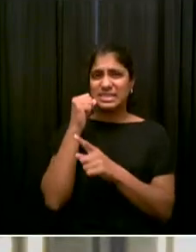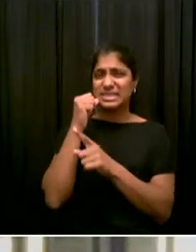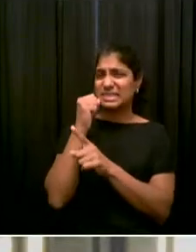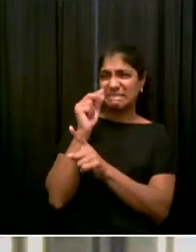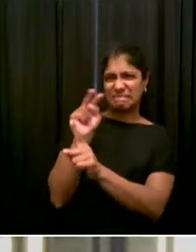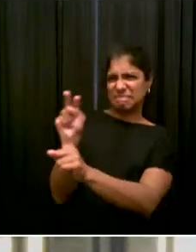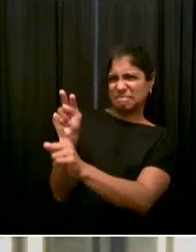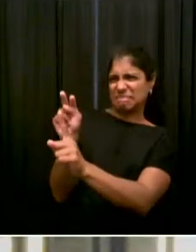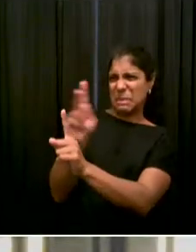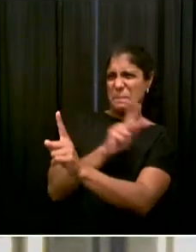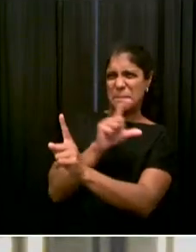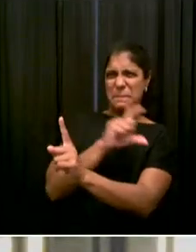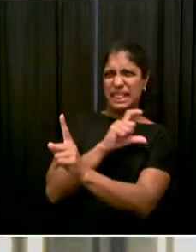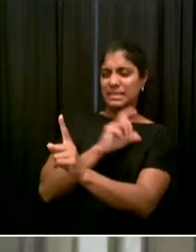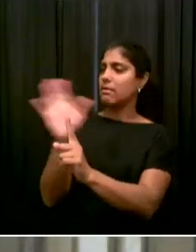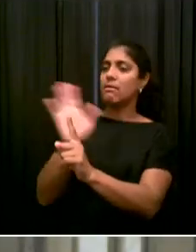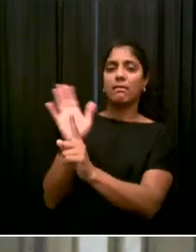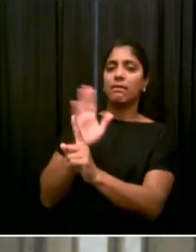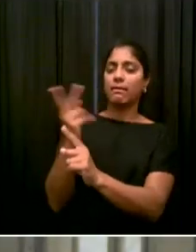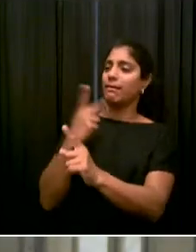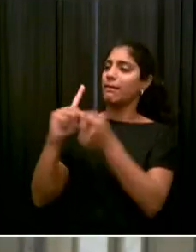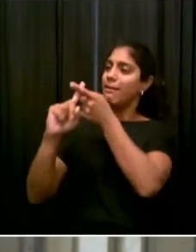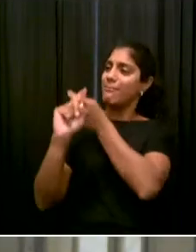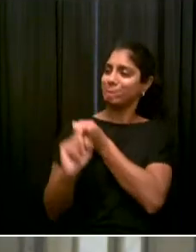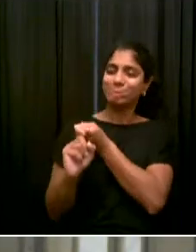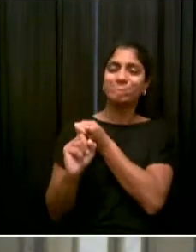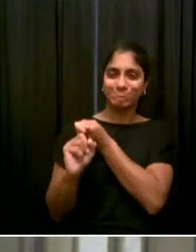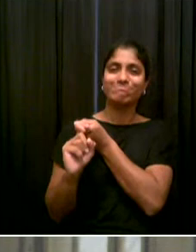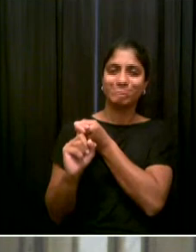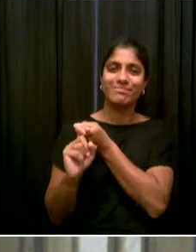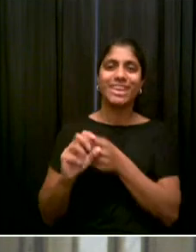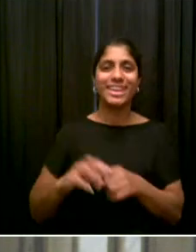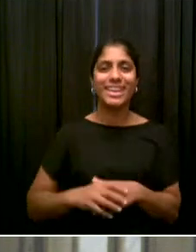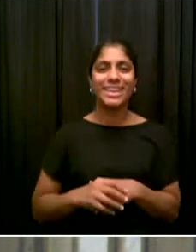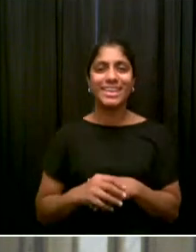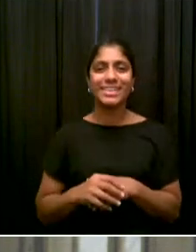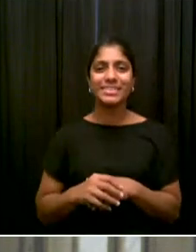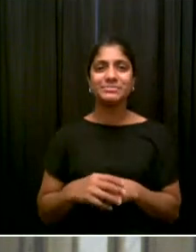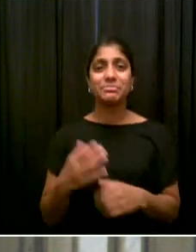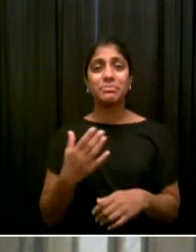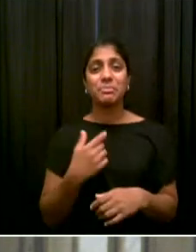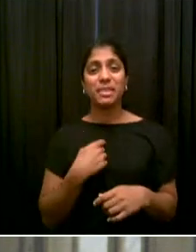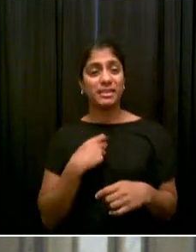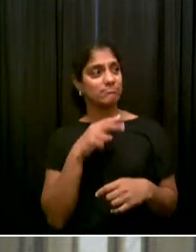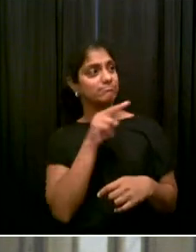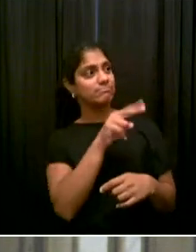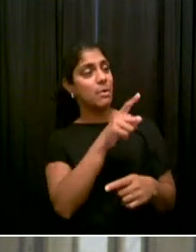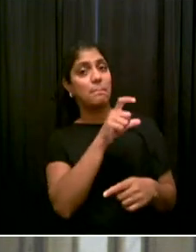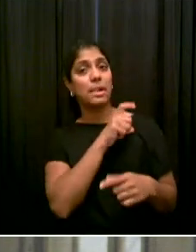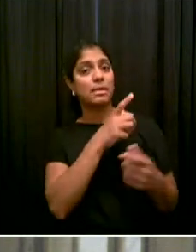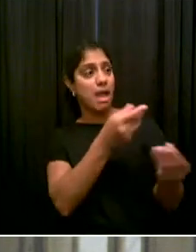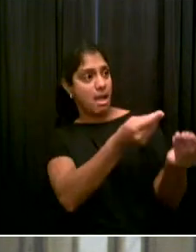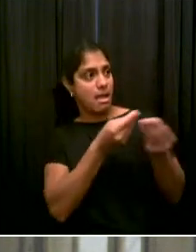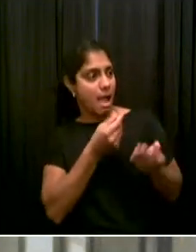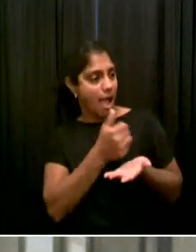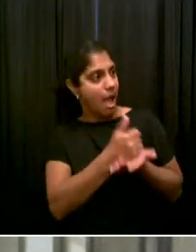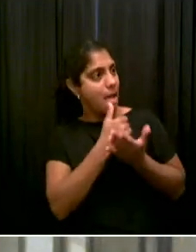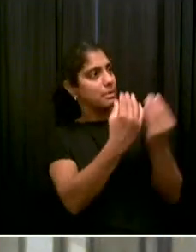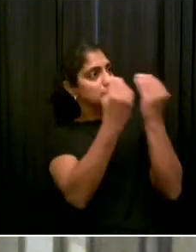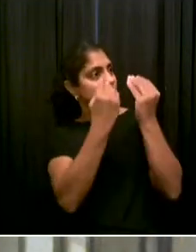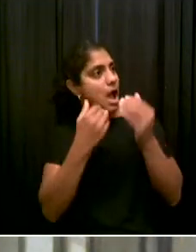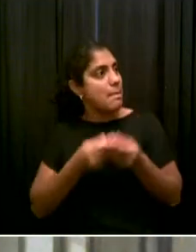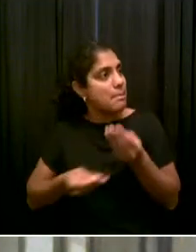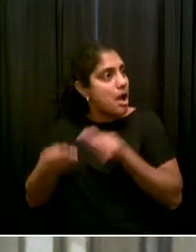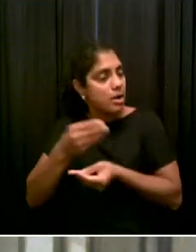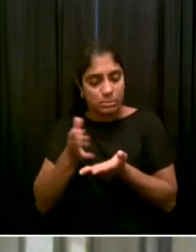options program was learn how to budget my money. The reason why I like coming to 127 Penn is because here I have a family, I have people I could talk to.